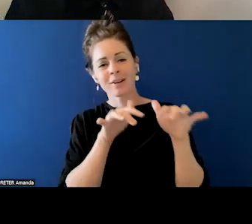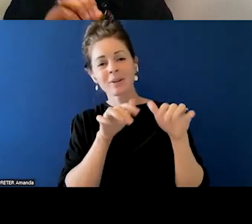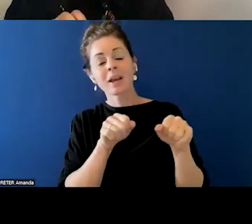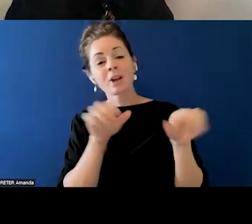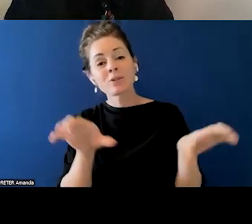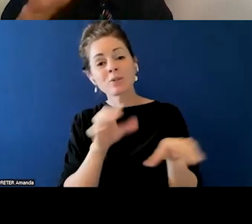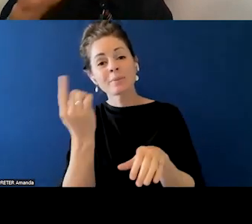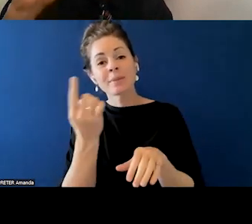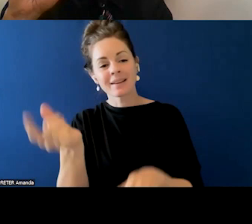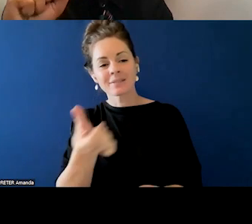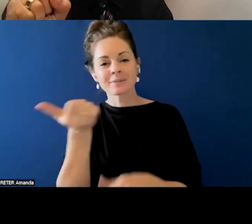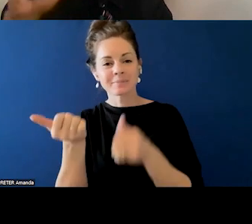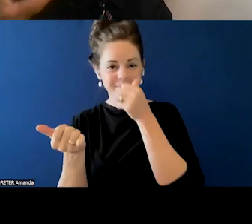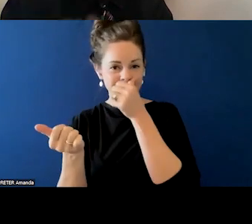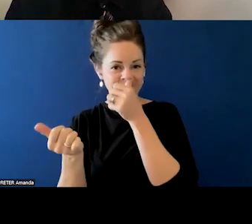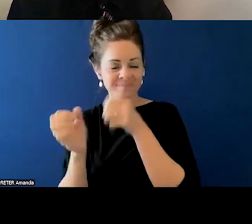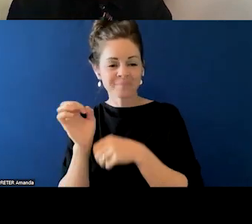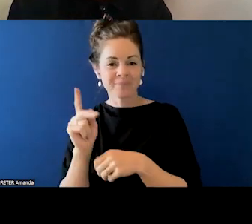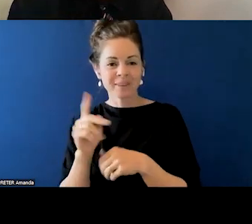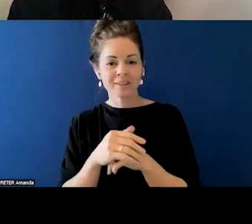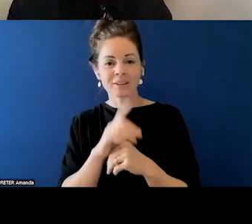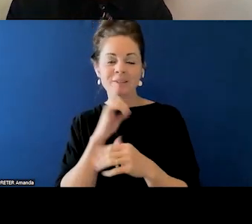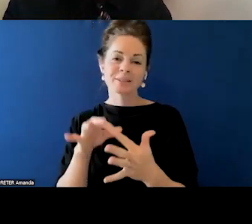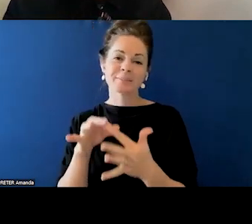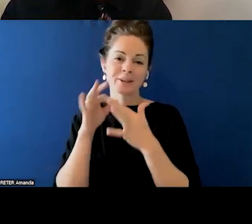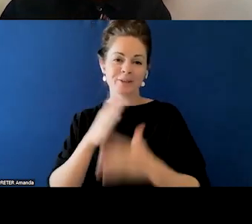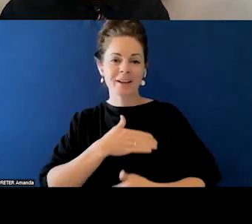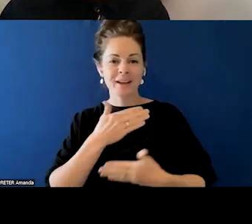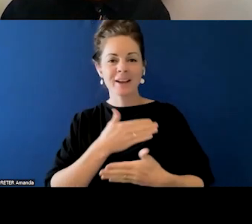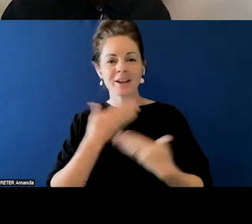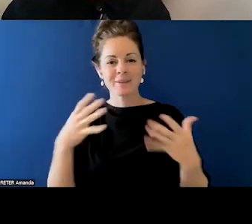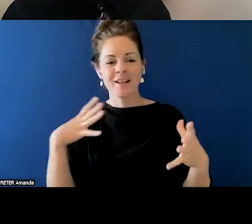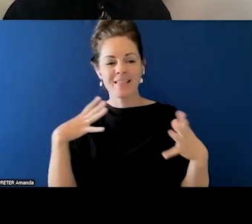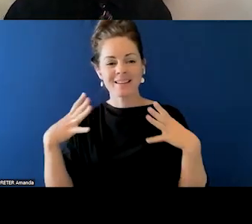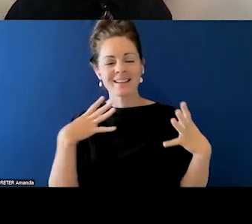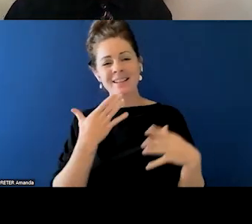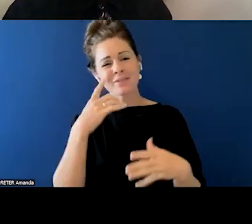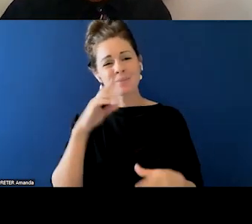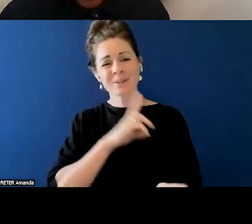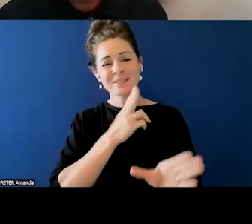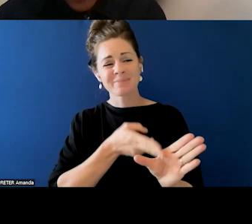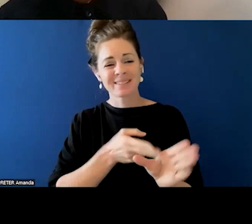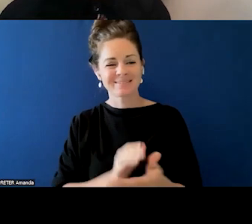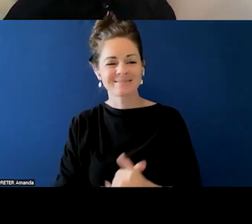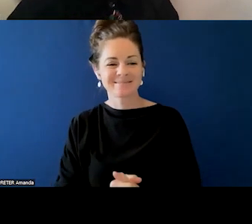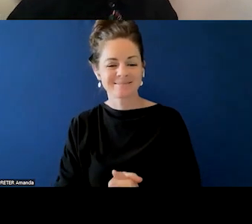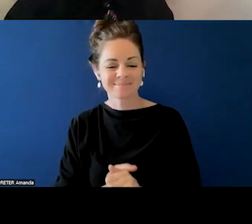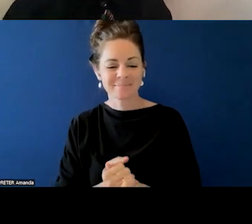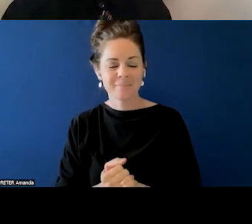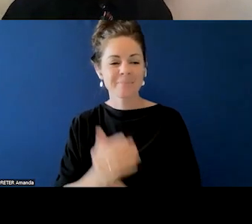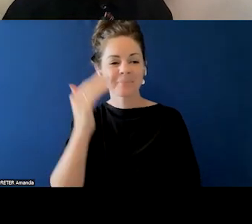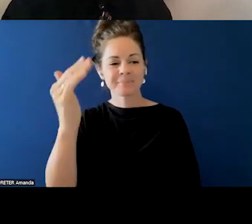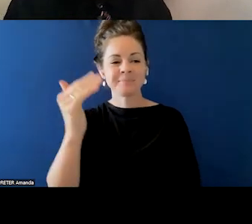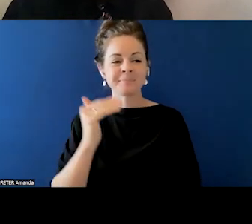else. How about this? I'll just say to you all very special happy holidays. Thank you for the participation in that. Okay, I want to move now